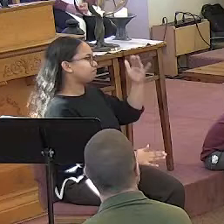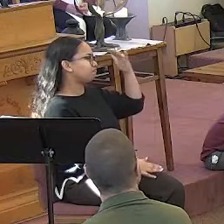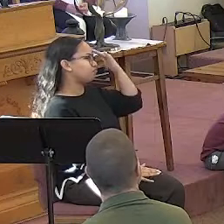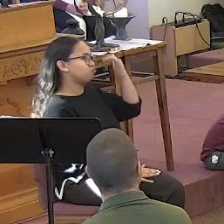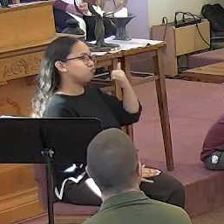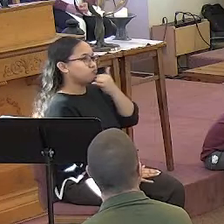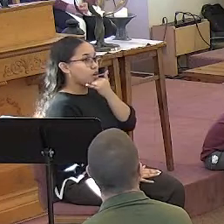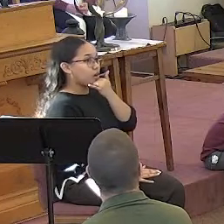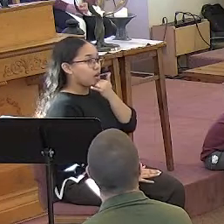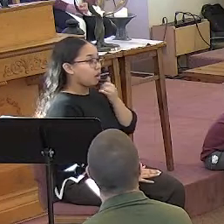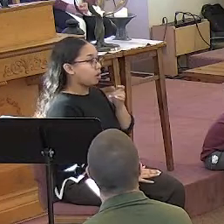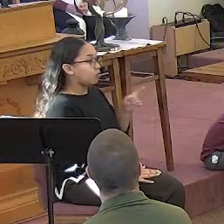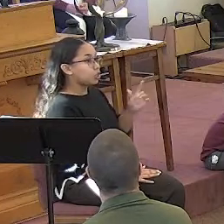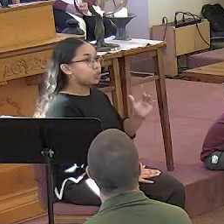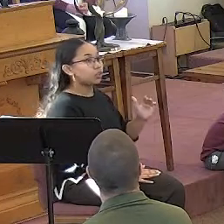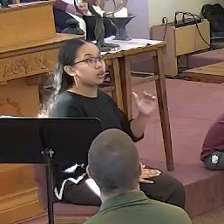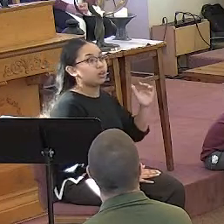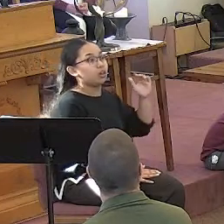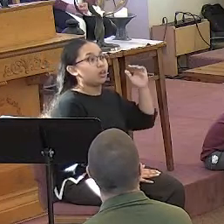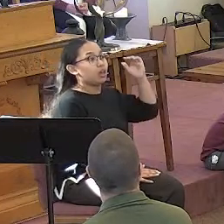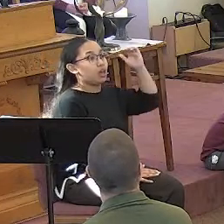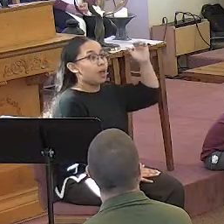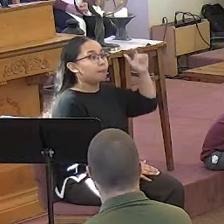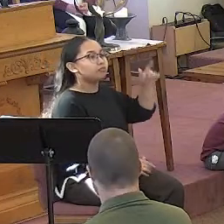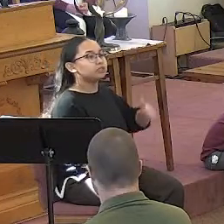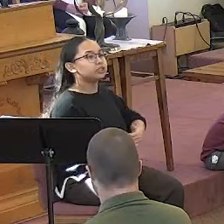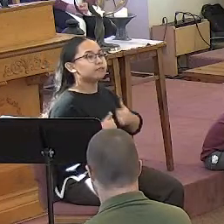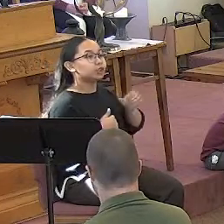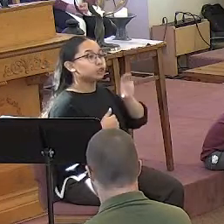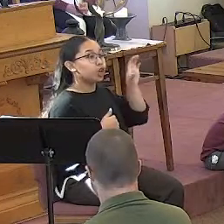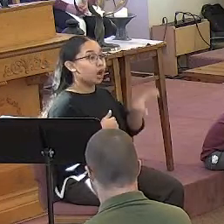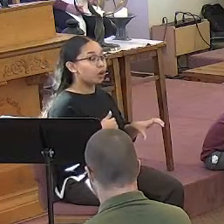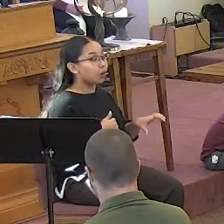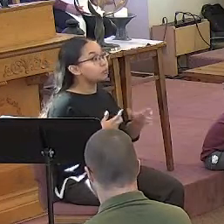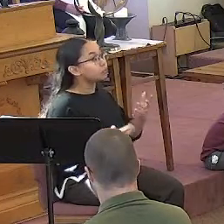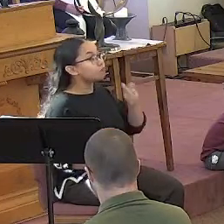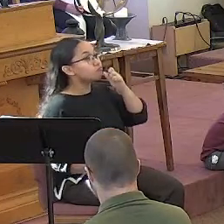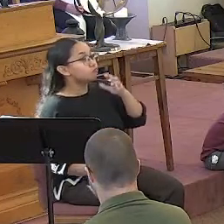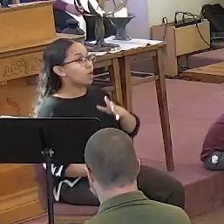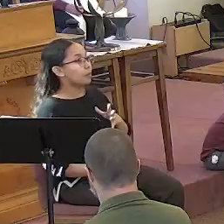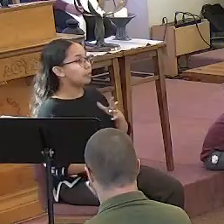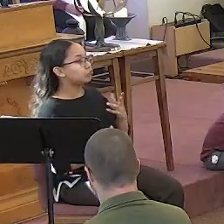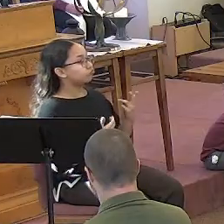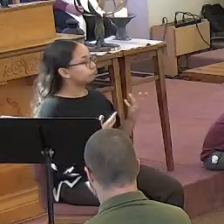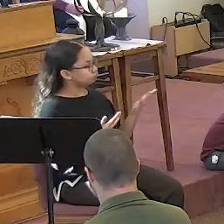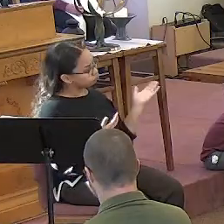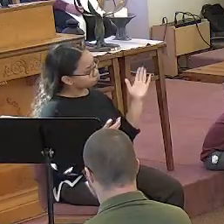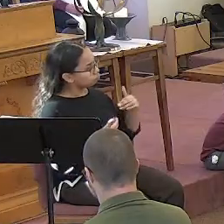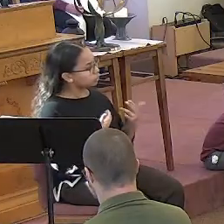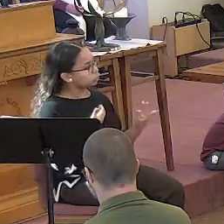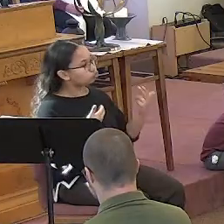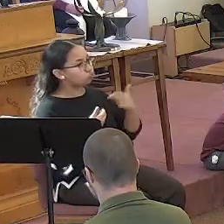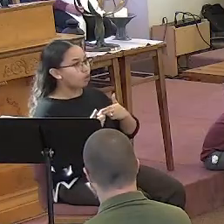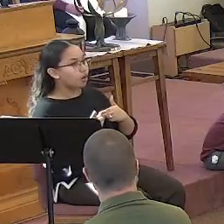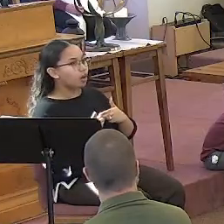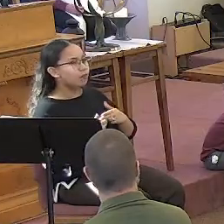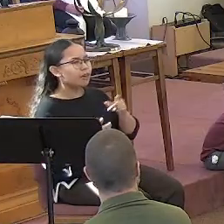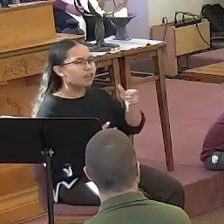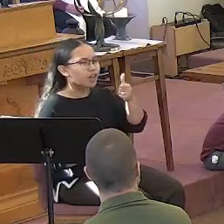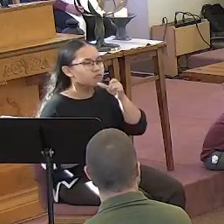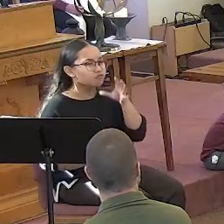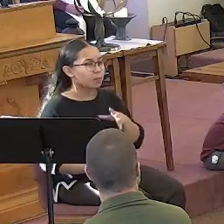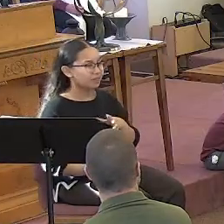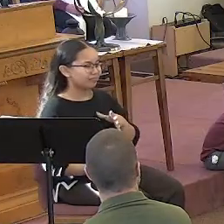she was older and living in Chicago, some women invited her to join a club, but the others said, no, if she stays,